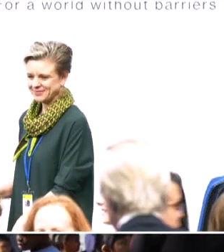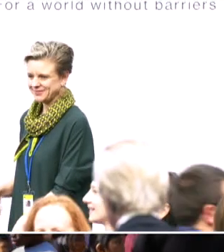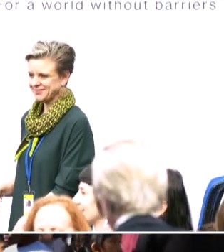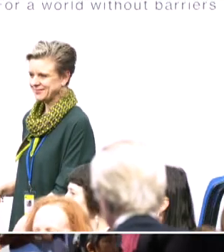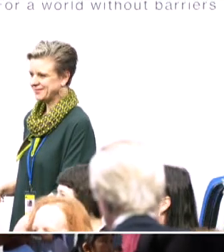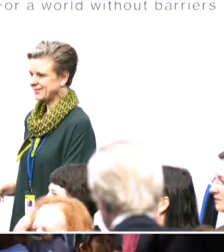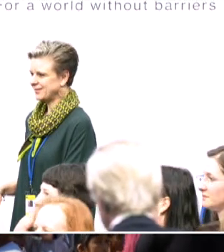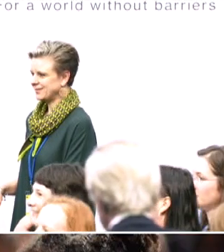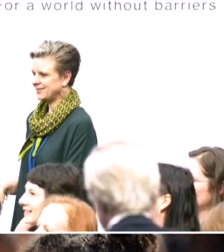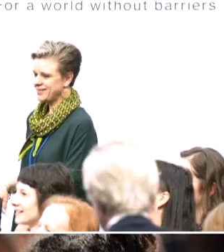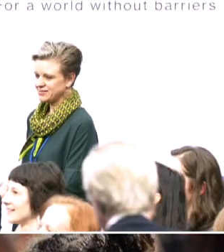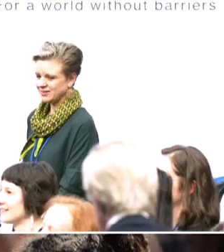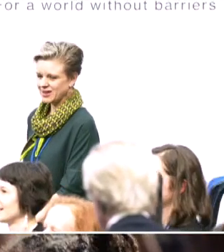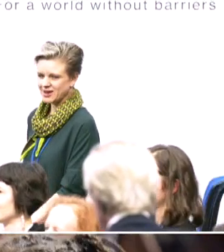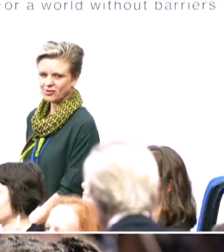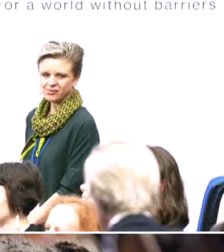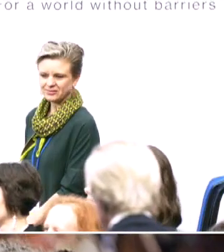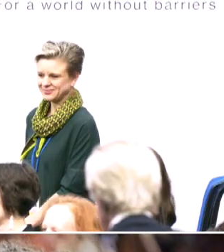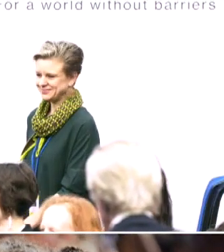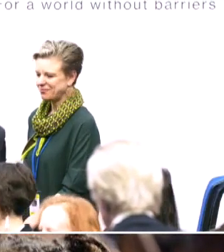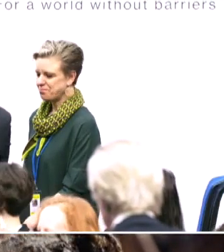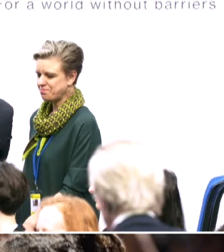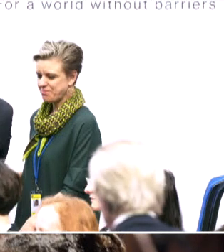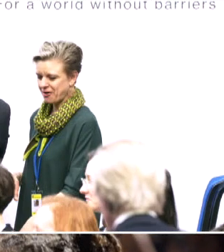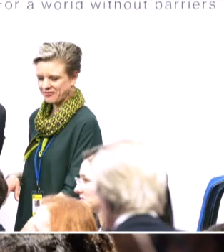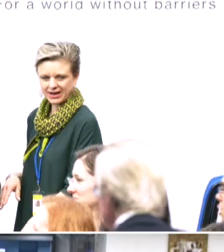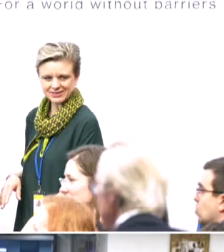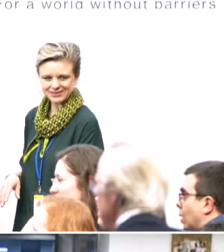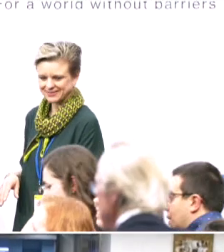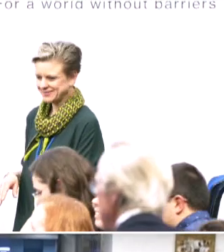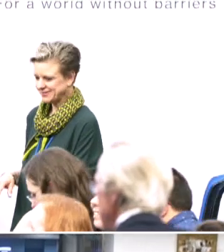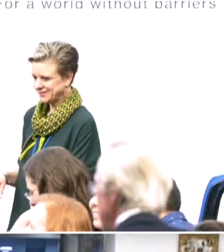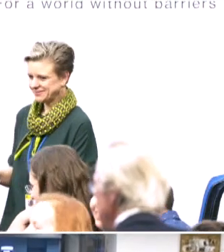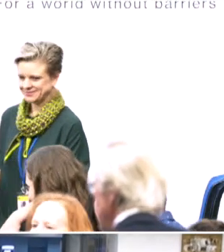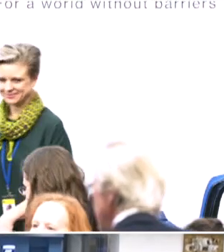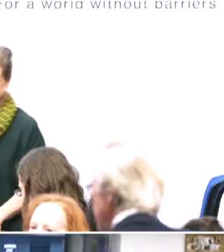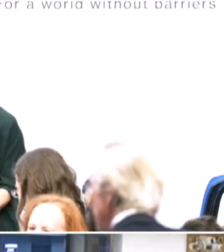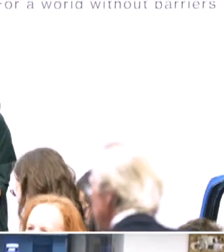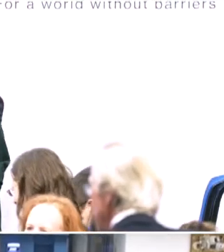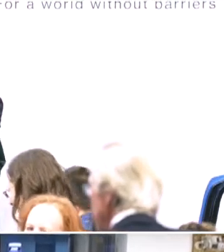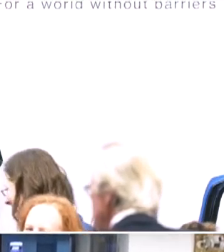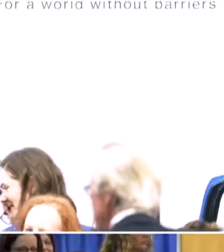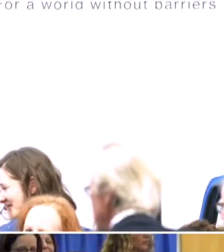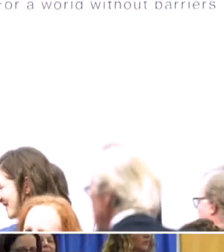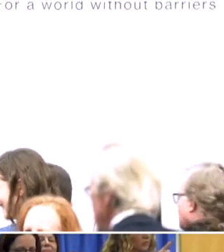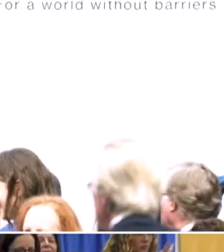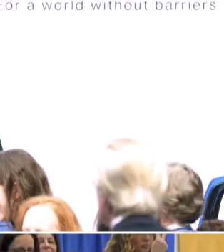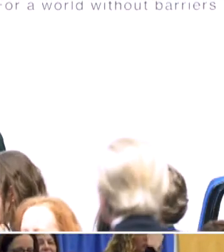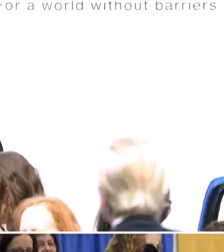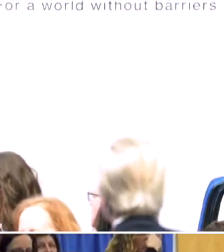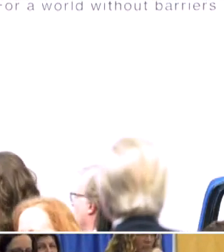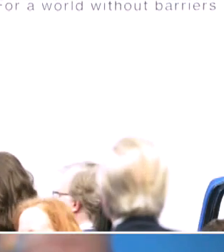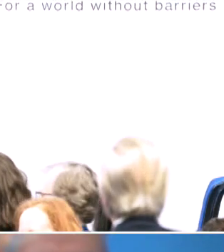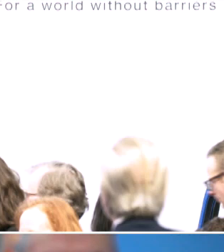Ladies and gentlemen, please don't be shy. Make a new row. If you see me, take